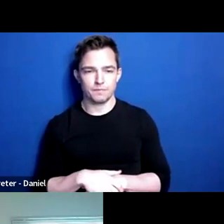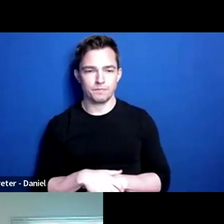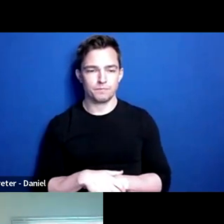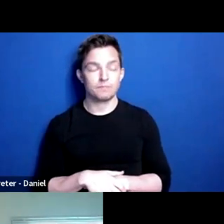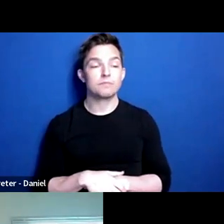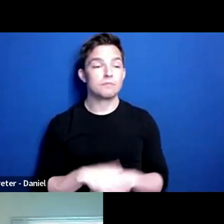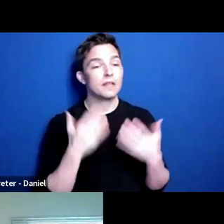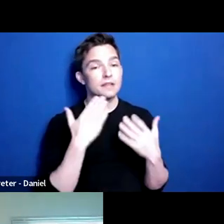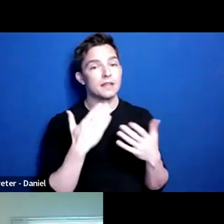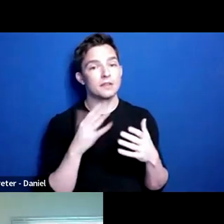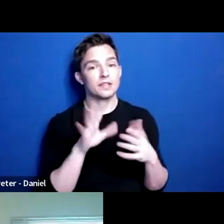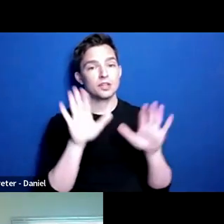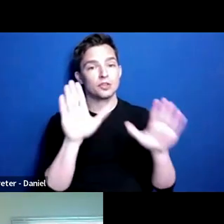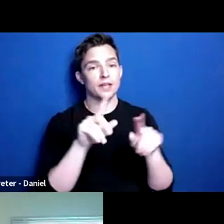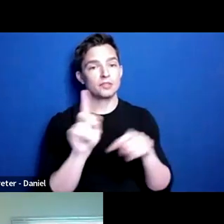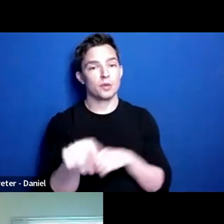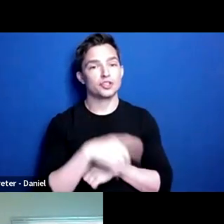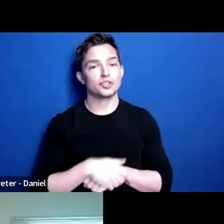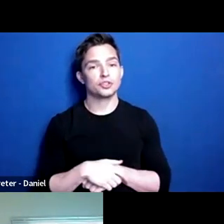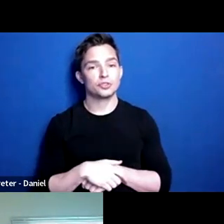Thank you. That's a great question.